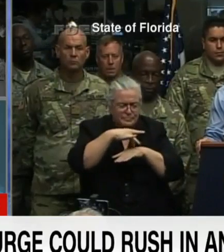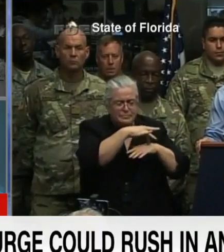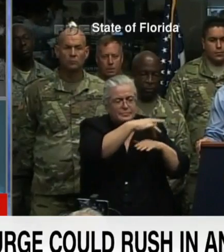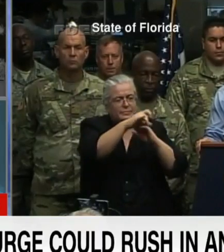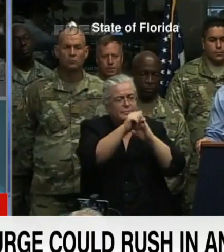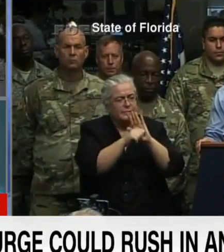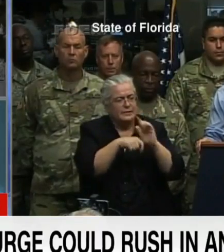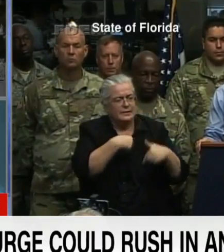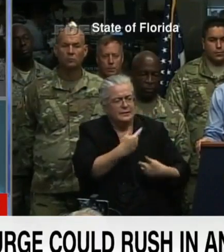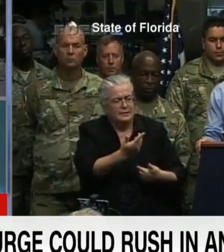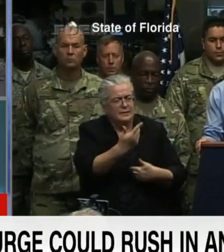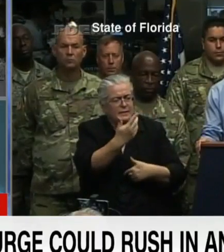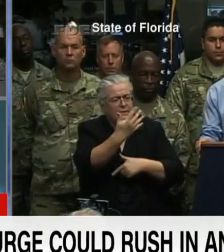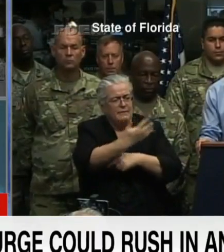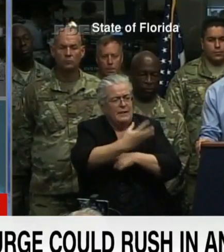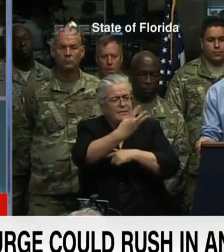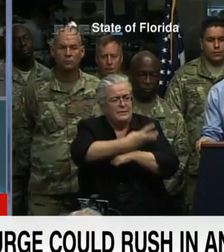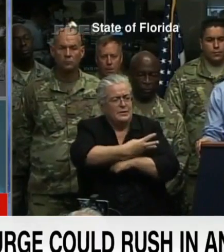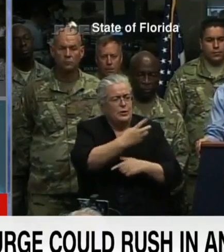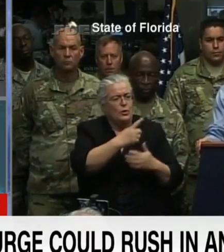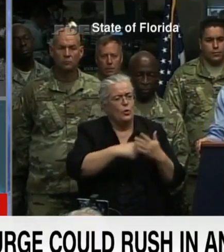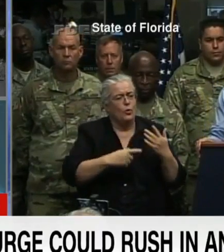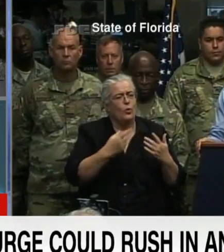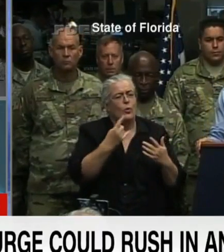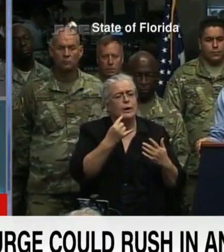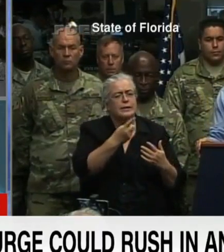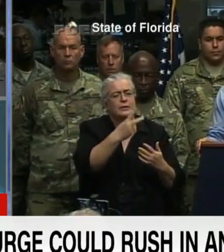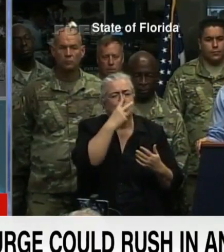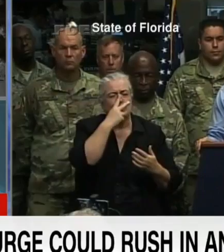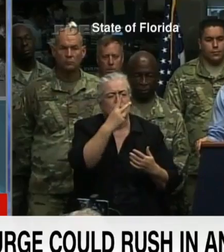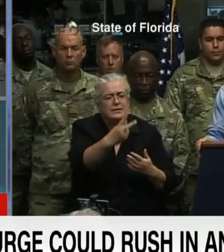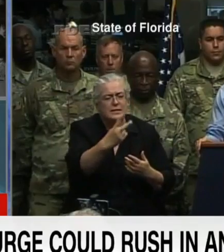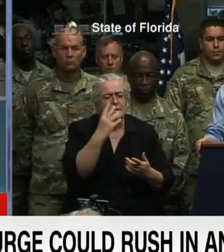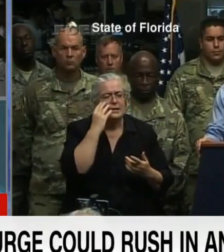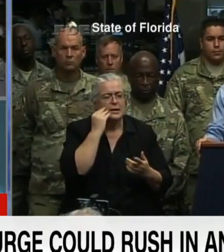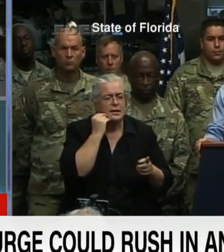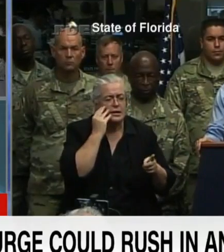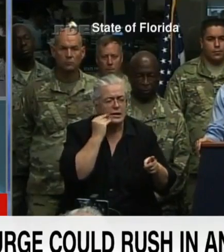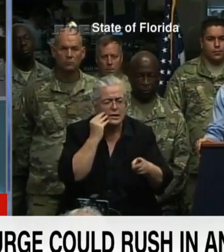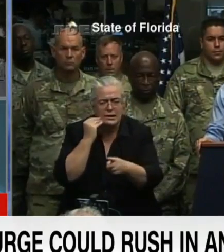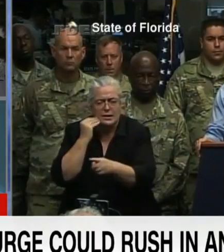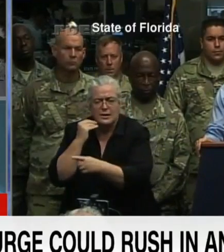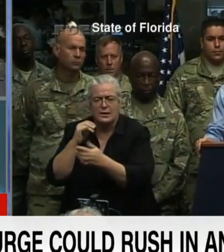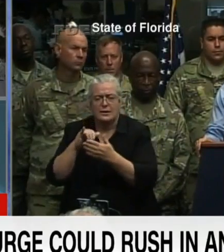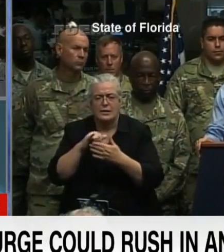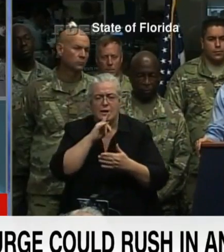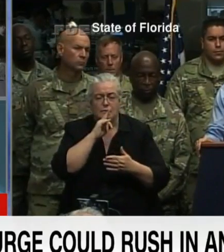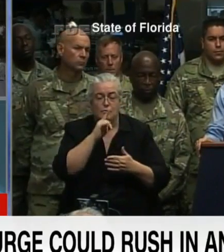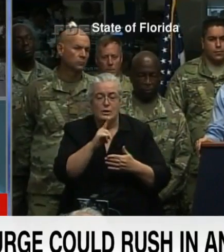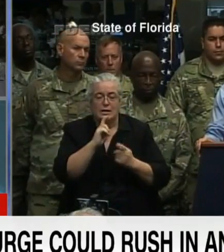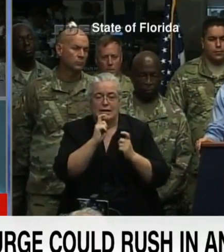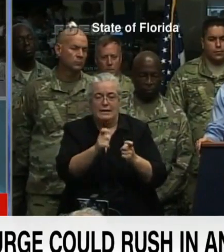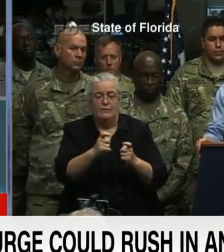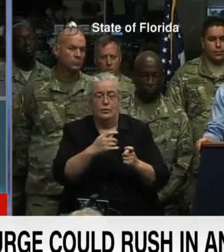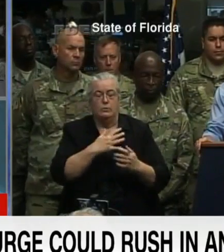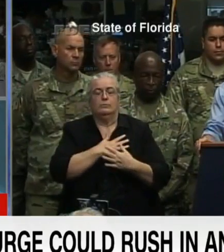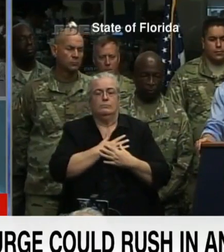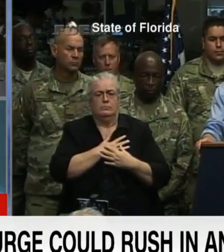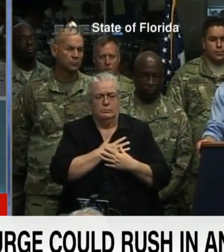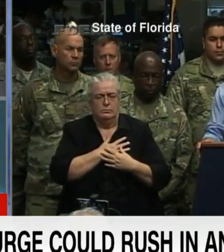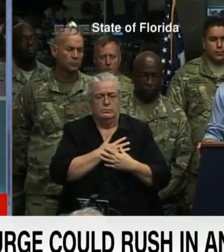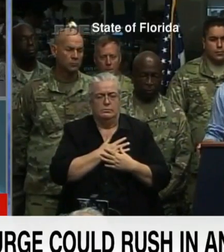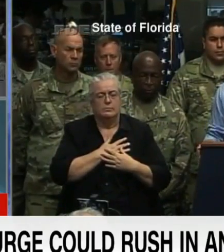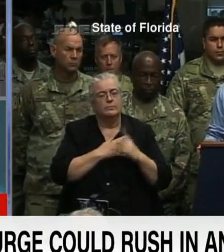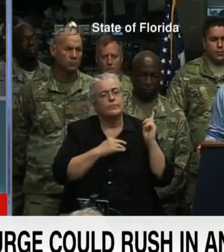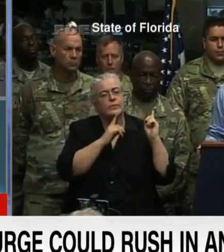5 or 6 days. So I wanted to ask what you've seen and experienced out there that's caused you special concern. Well, the